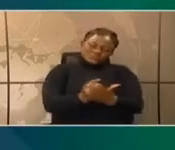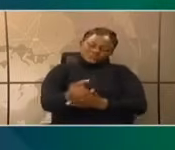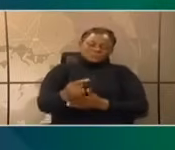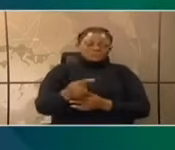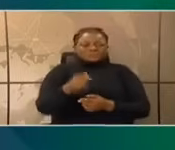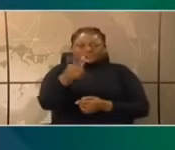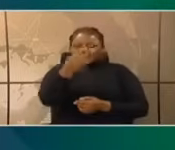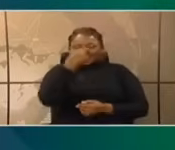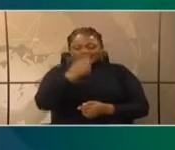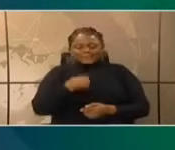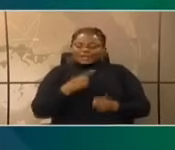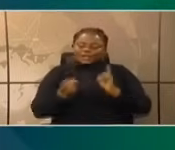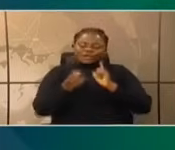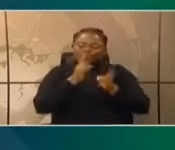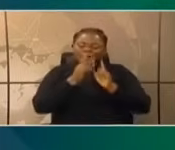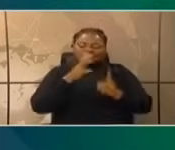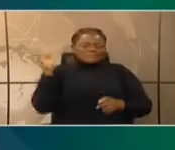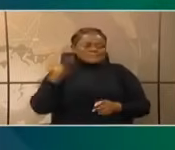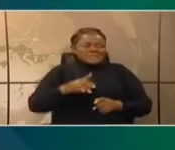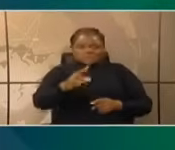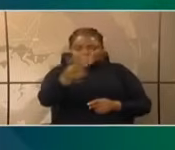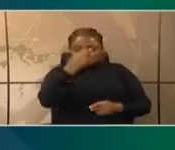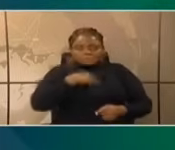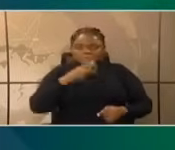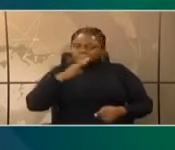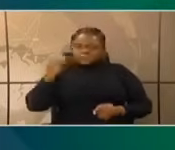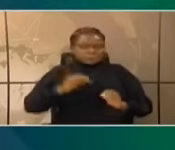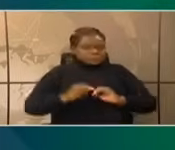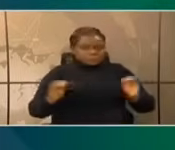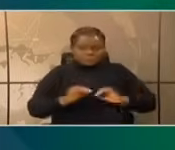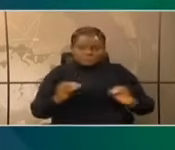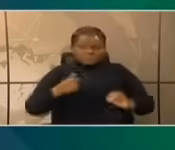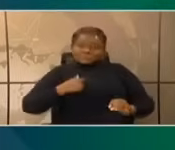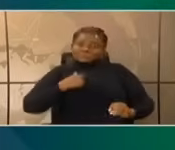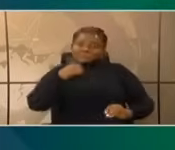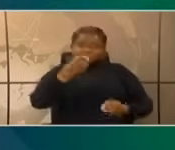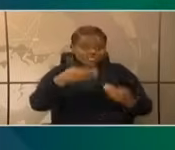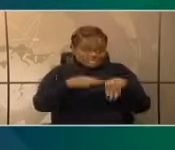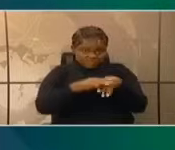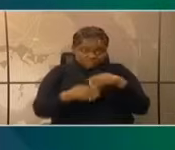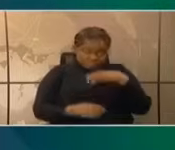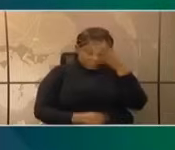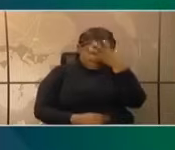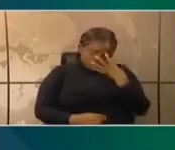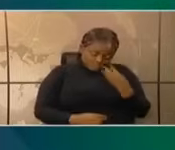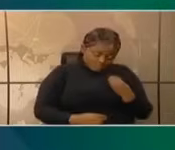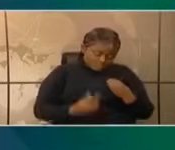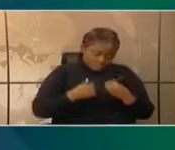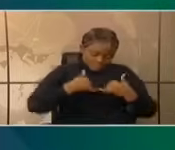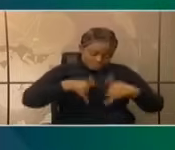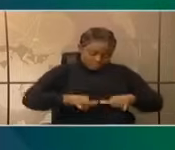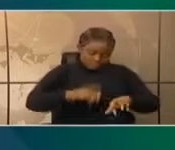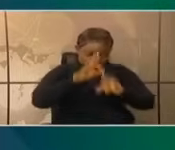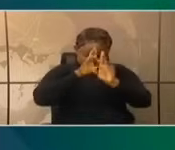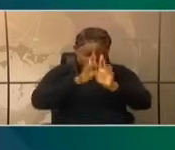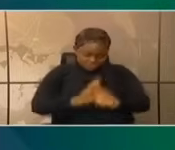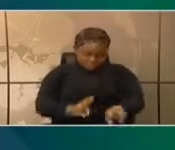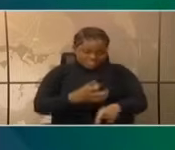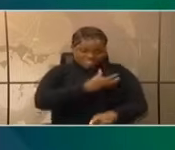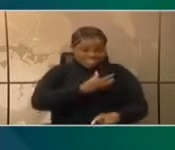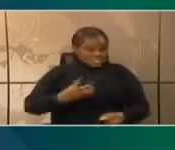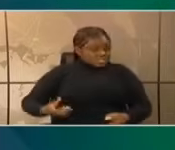Meteor Bunsan, sir, Meteor Bunsan. Me, I will forever in my life, even in my sleep, respect Krobia Santa